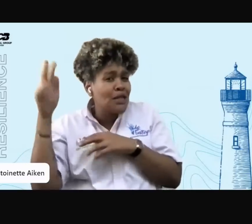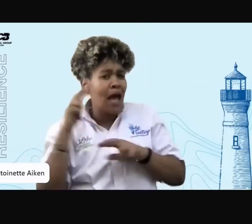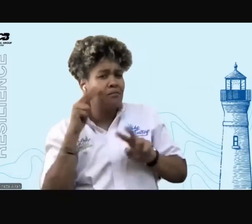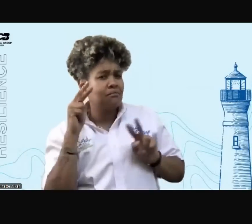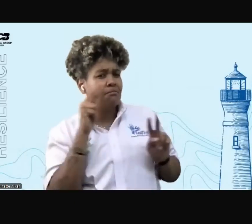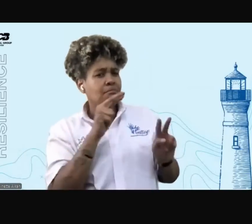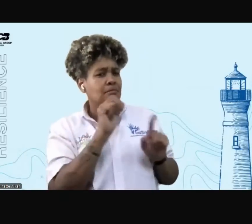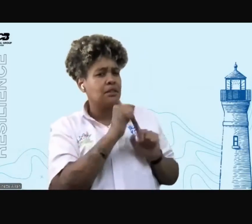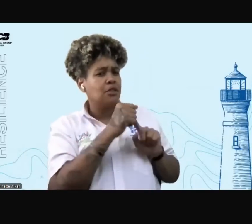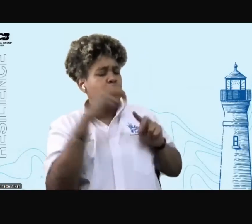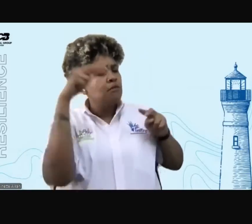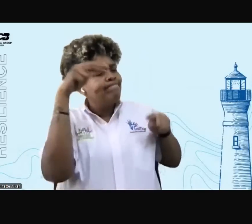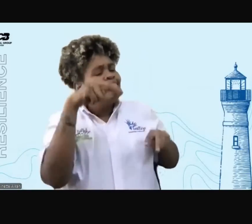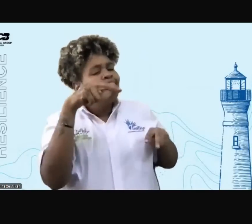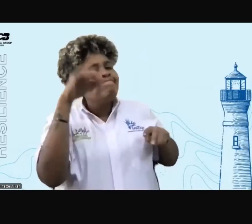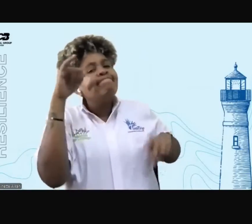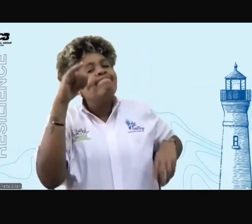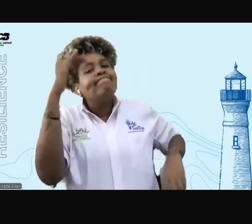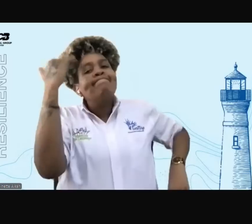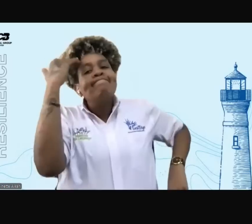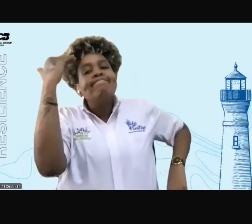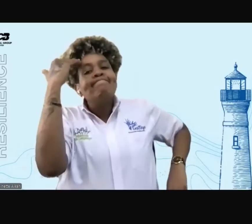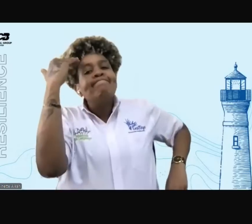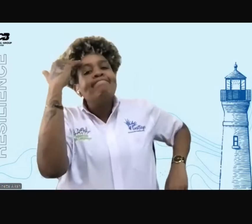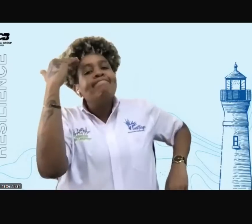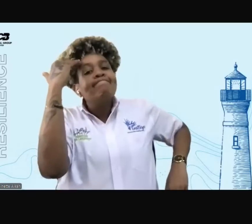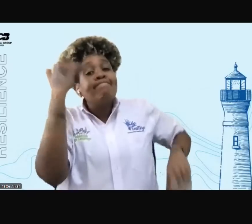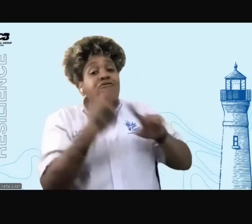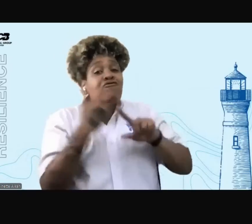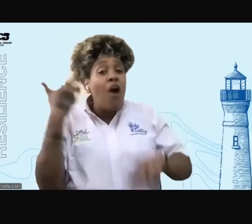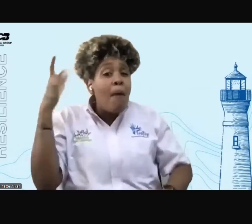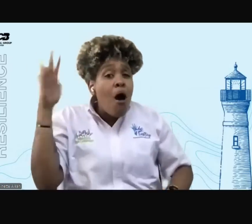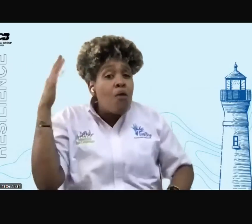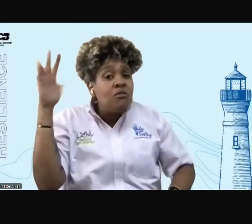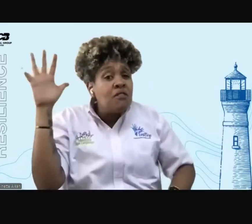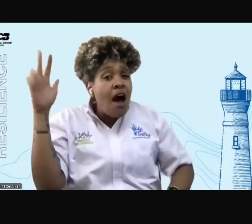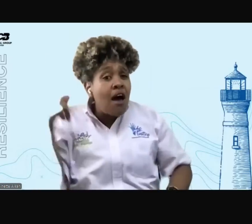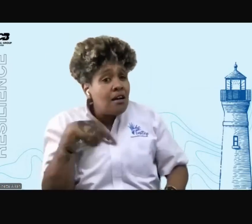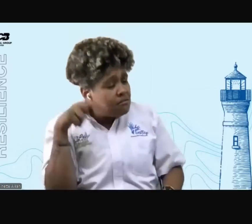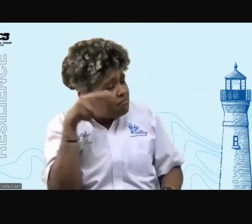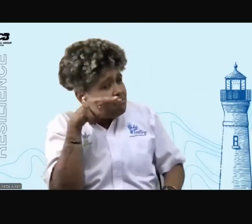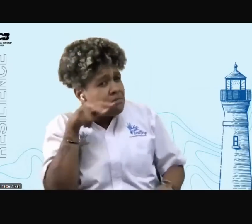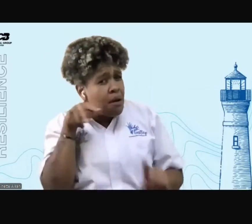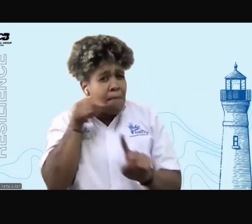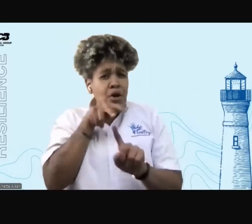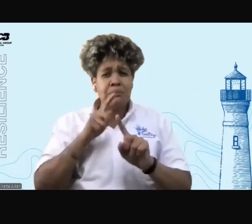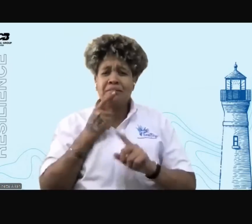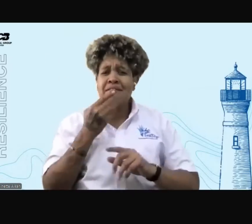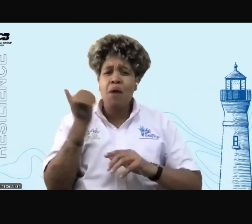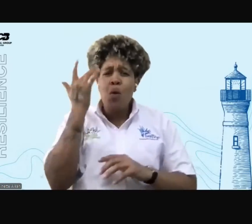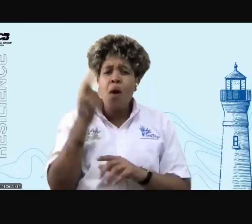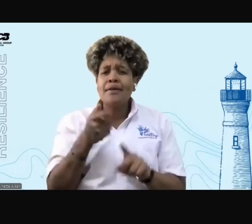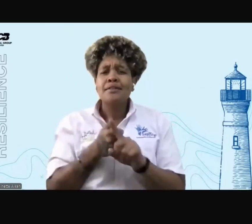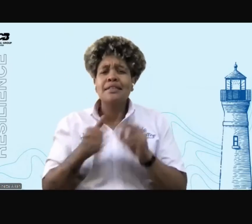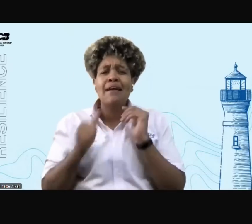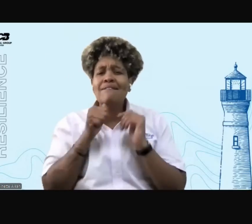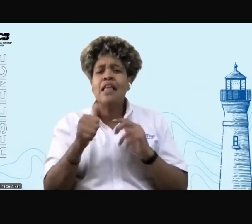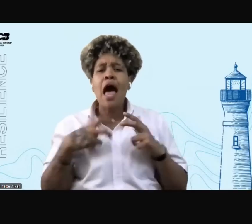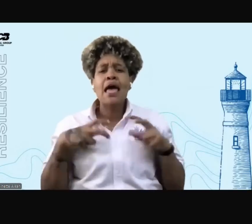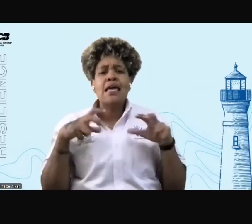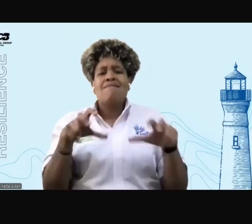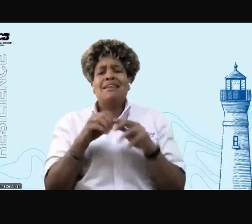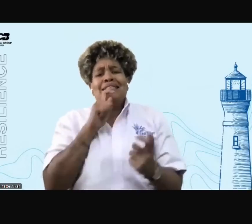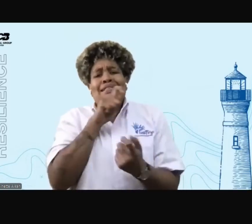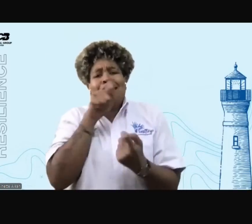situation as they really are. From outside, you have a better perspective because you're not invested in a